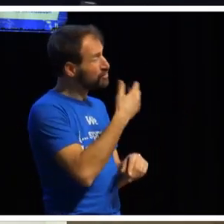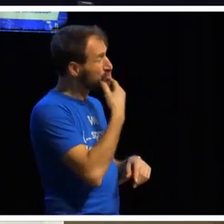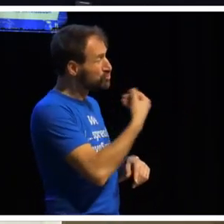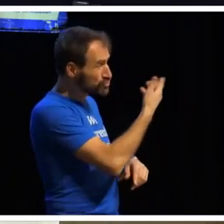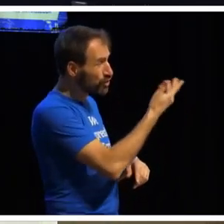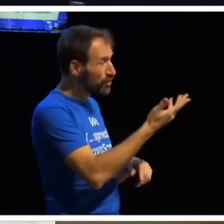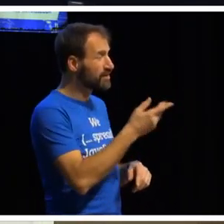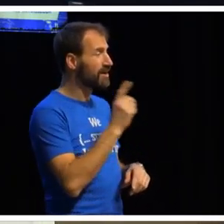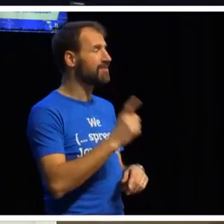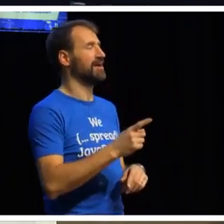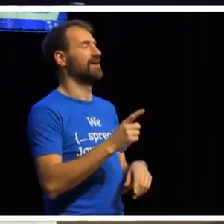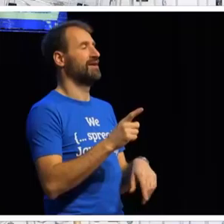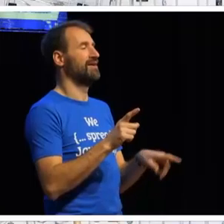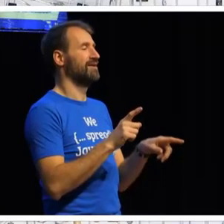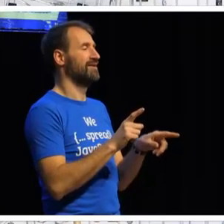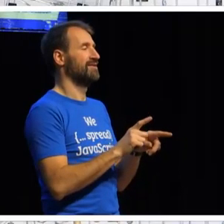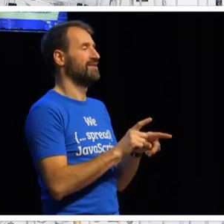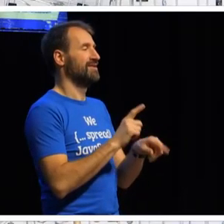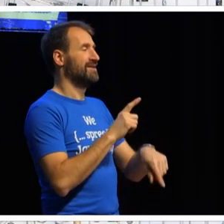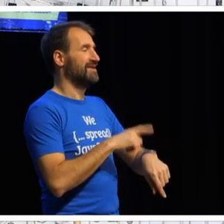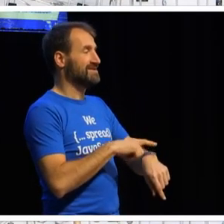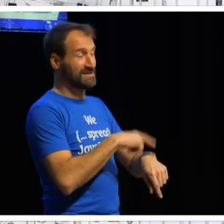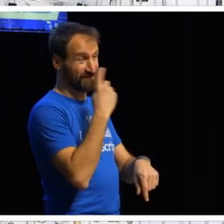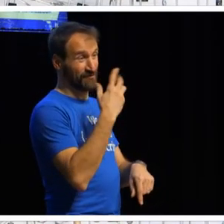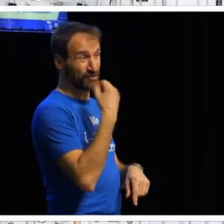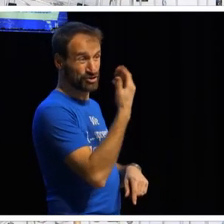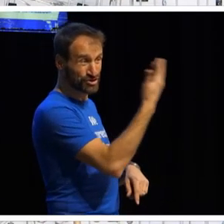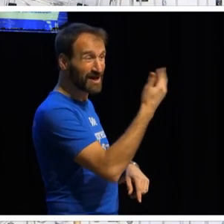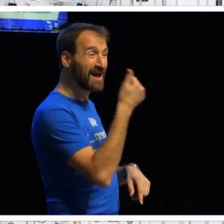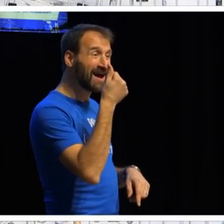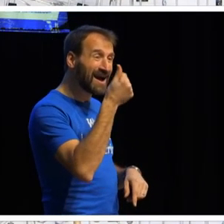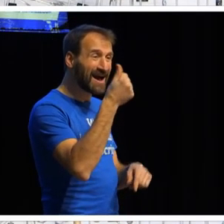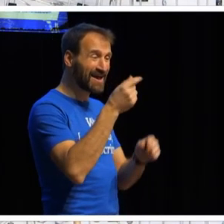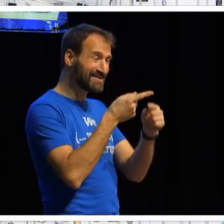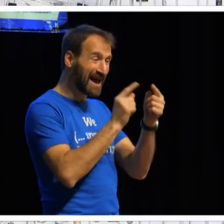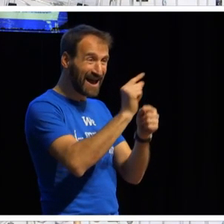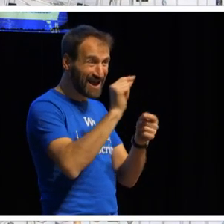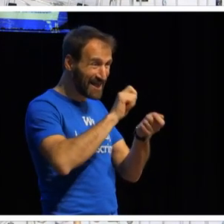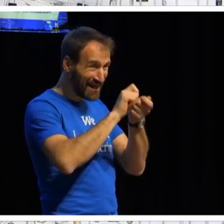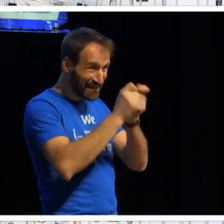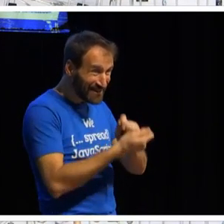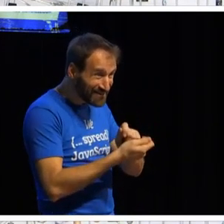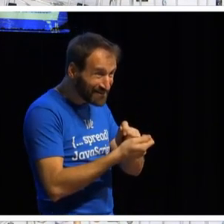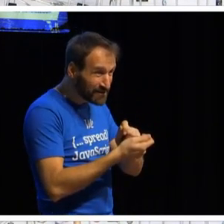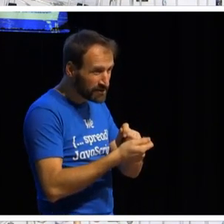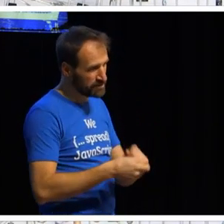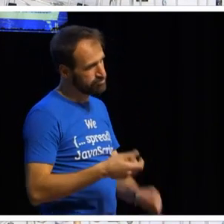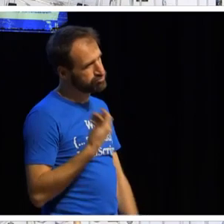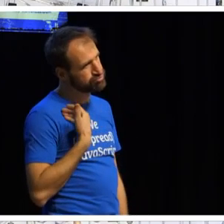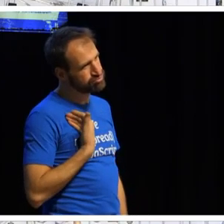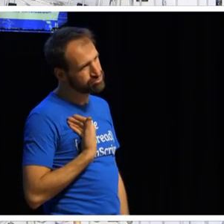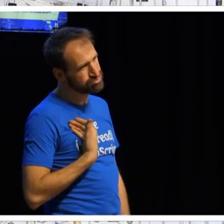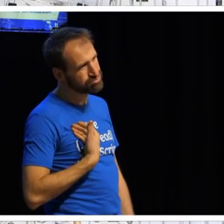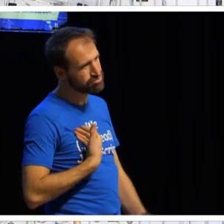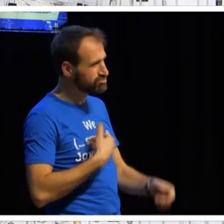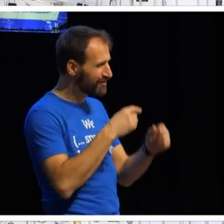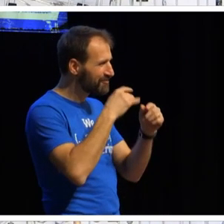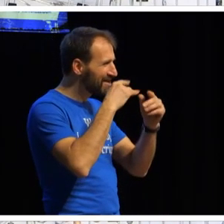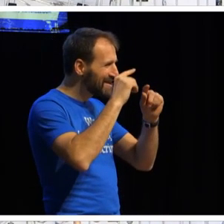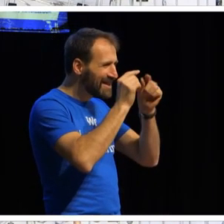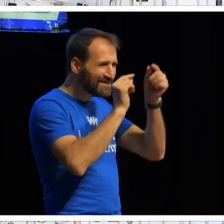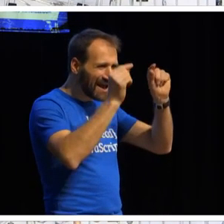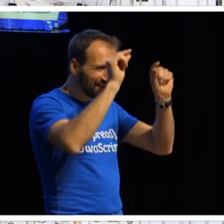to design and make. And if you wanted to change some part of it, you know, that's going to take a long time as well and a lot of parts. And